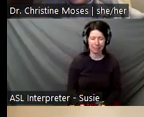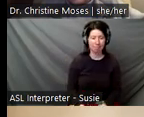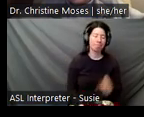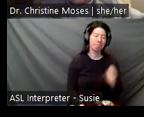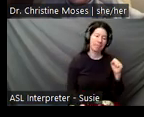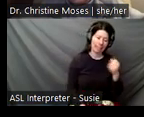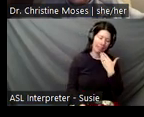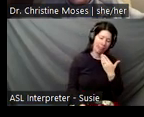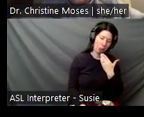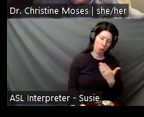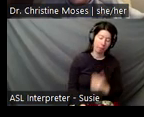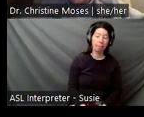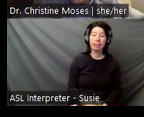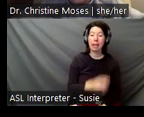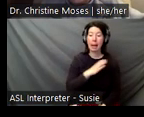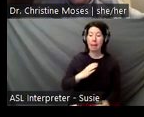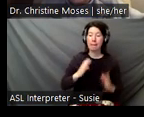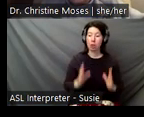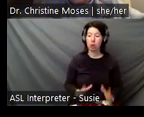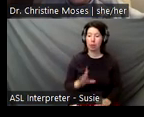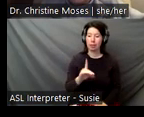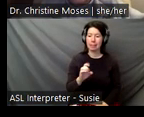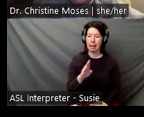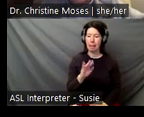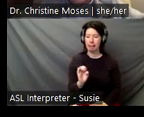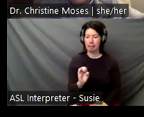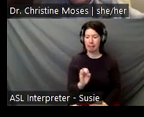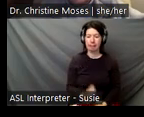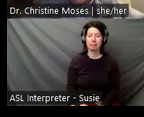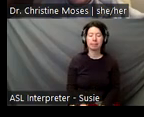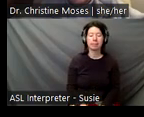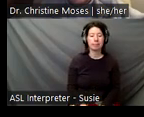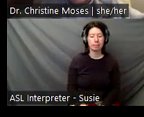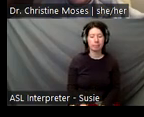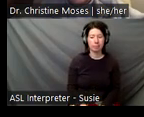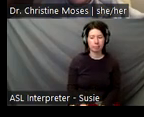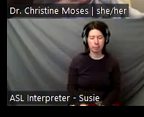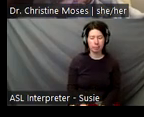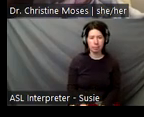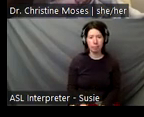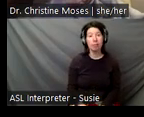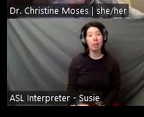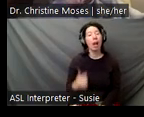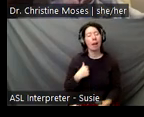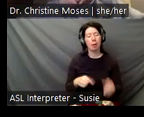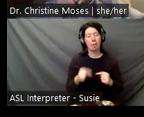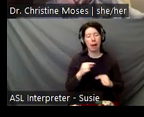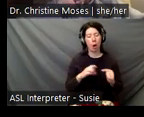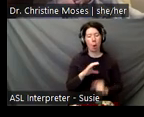definitely. Thank you, Commissioner Debbie. So, kind of going back to what